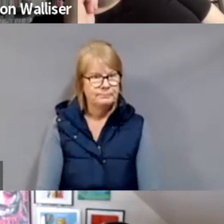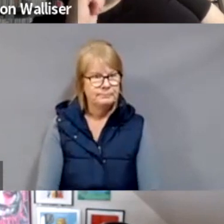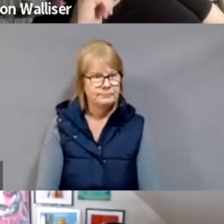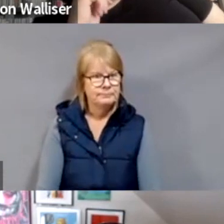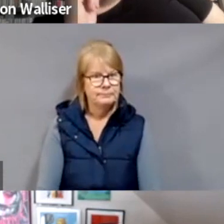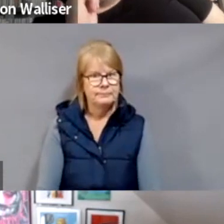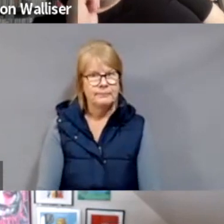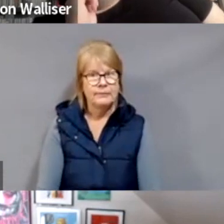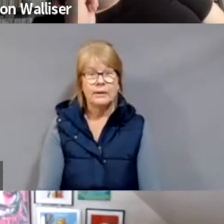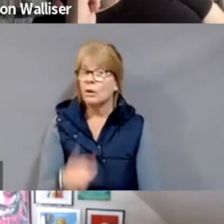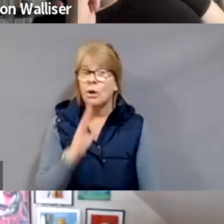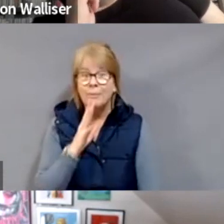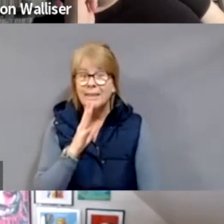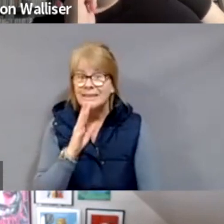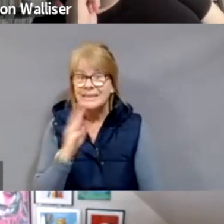Or comments.